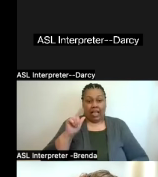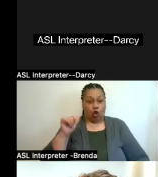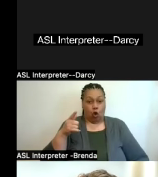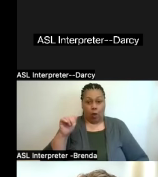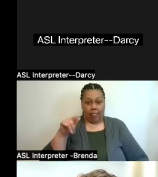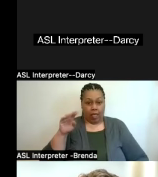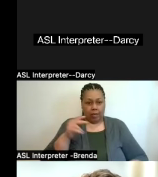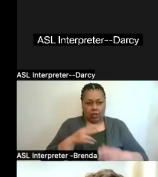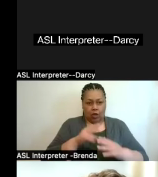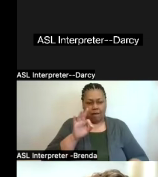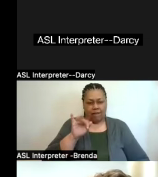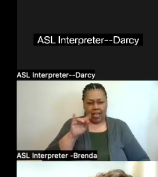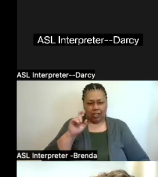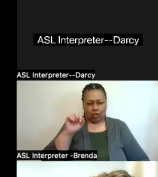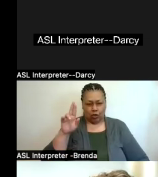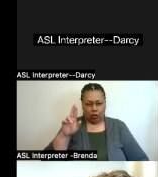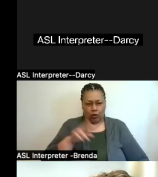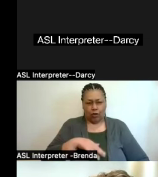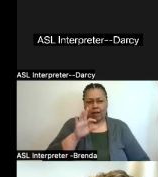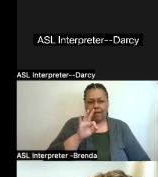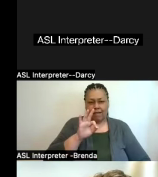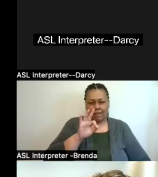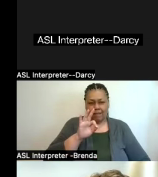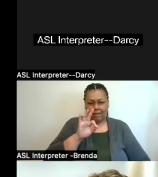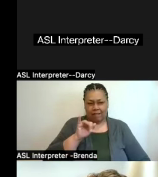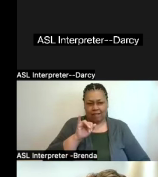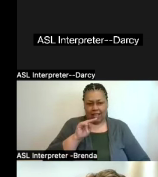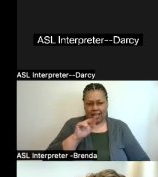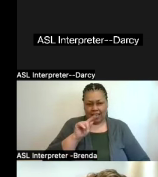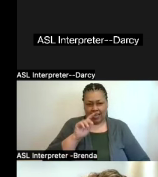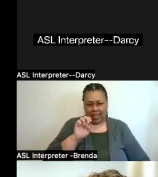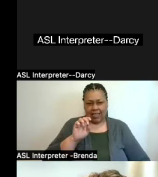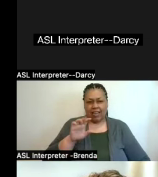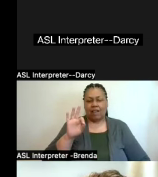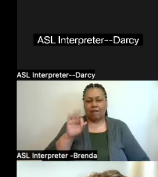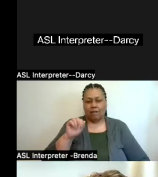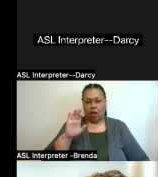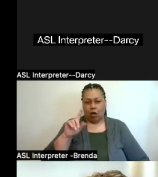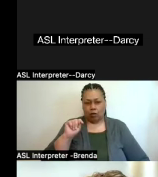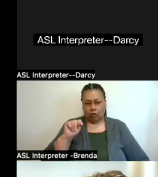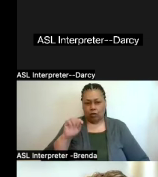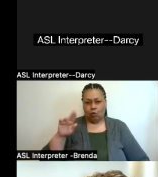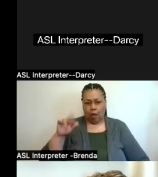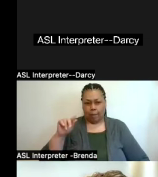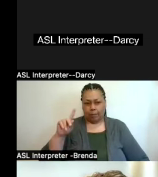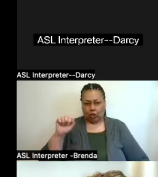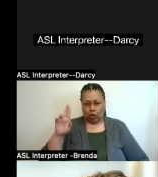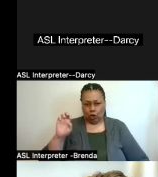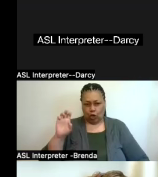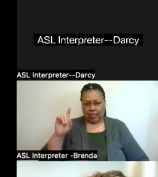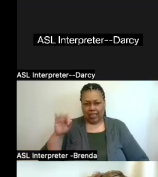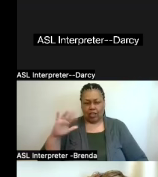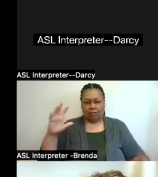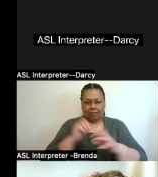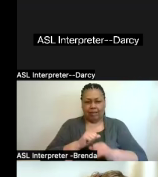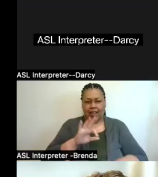and that's called FINDER. FINDER stands for Finite Fault Rupture Detector. FINDER is operated